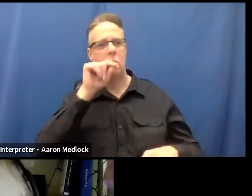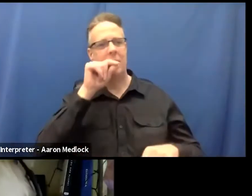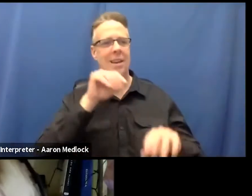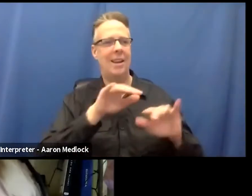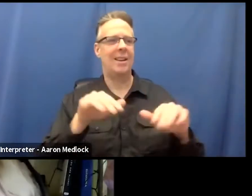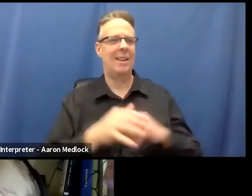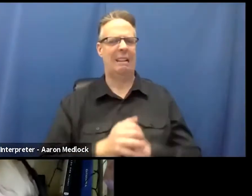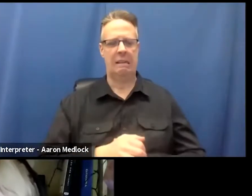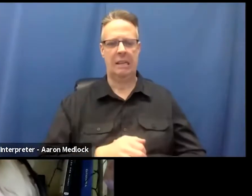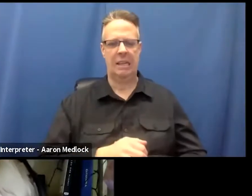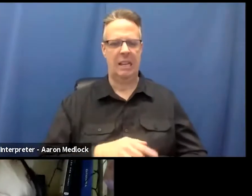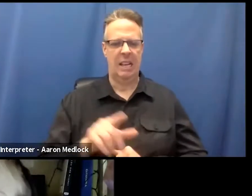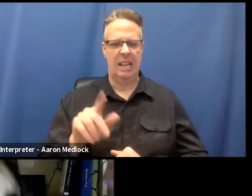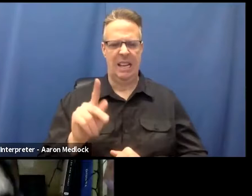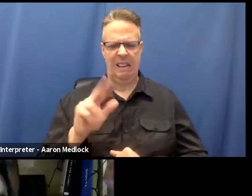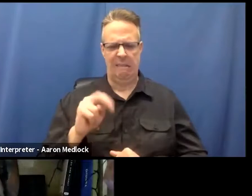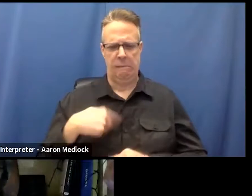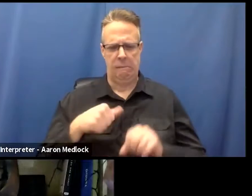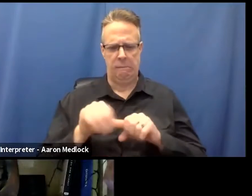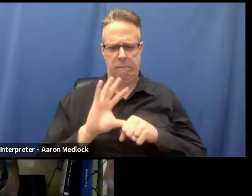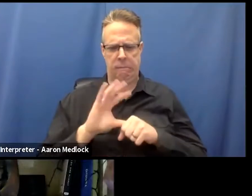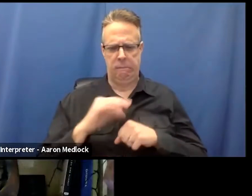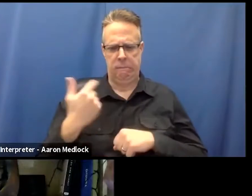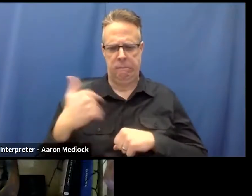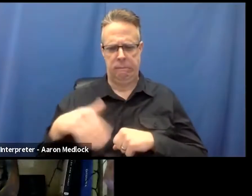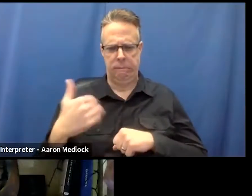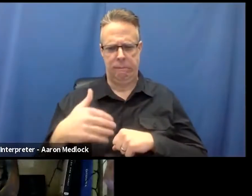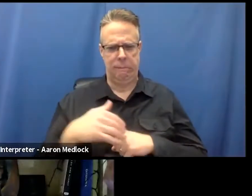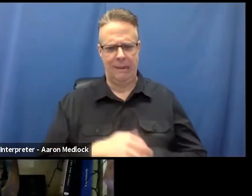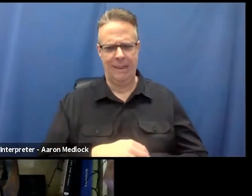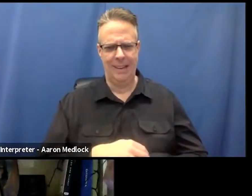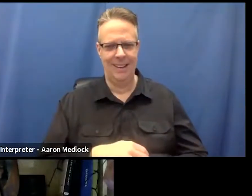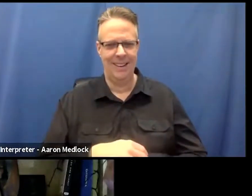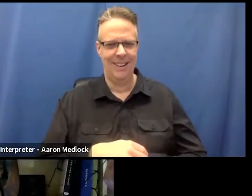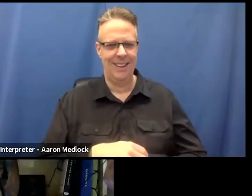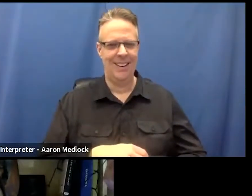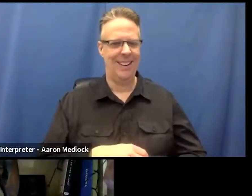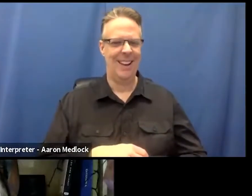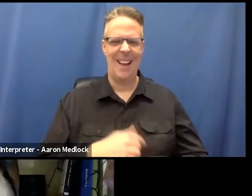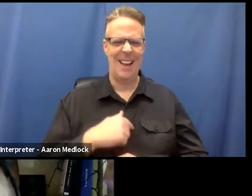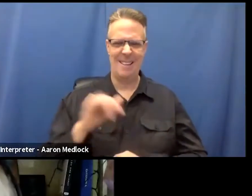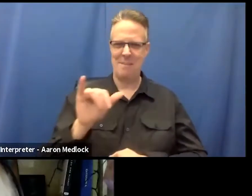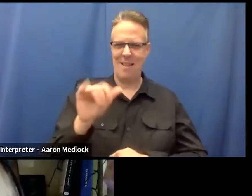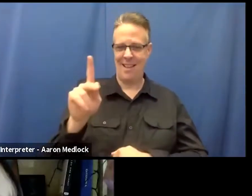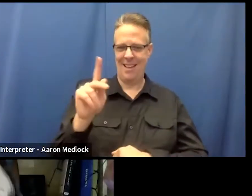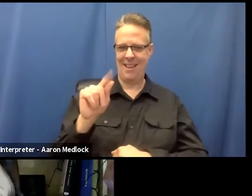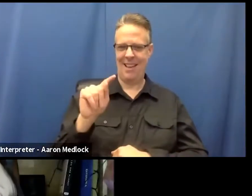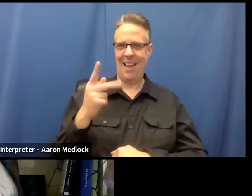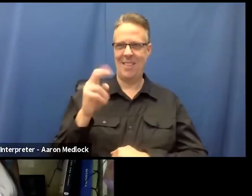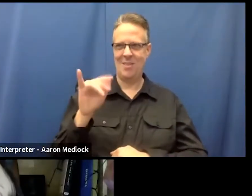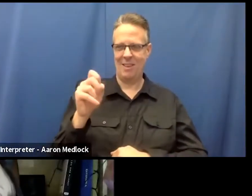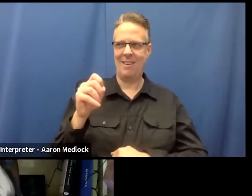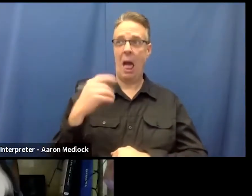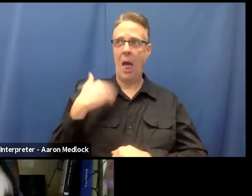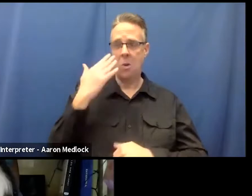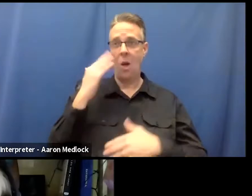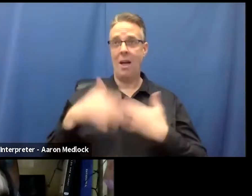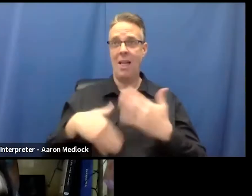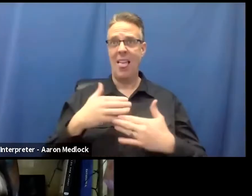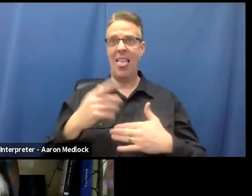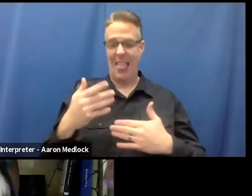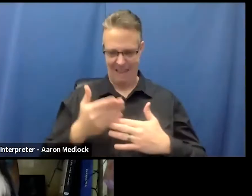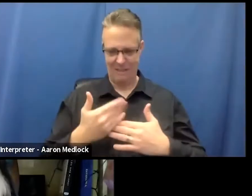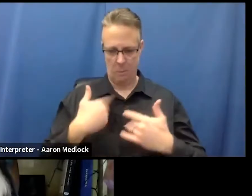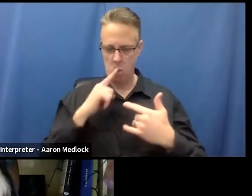not very good at this, Amy. So like, I'm kind of like Catherine. Like, I know so much, and then after that, someone has to tell me